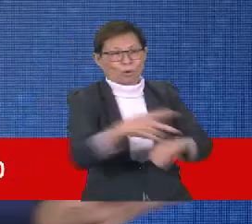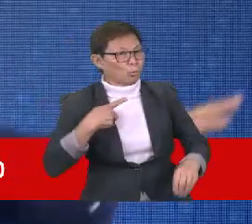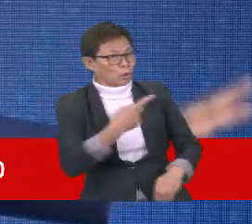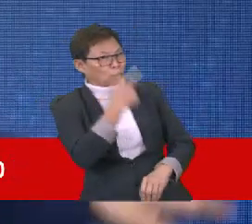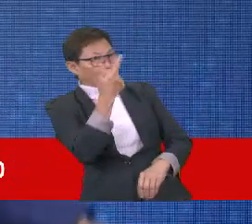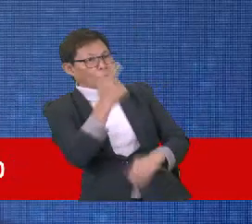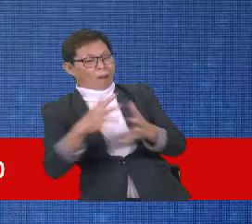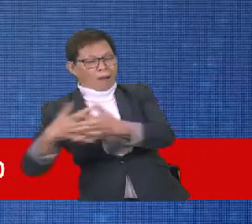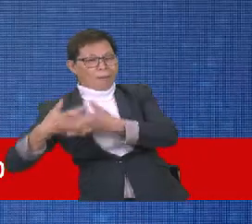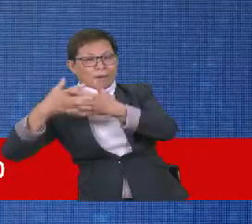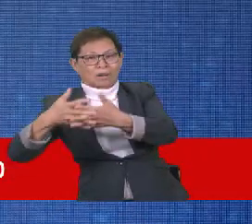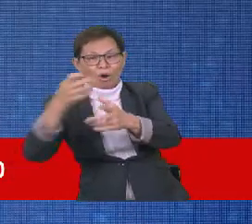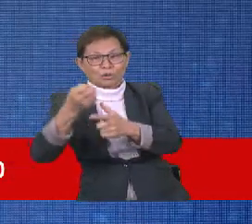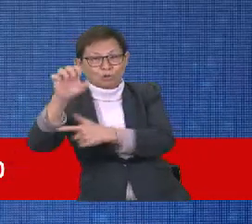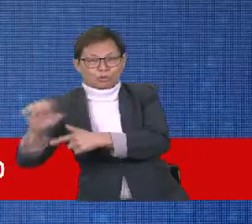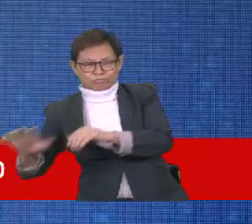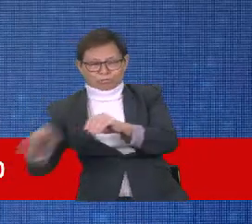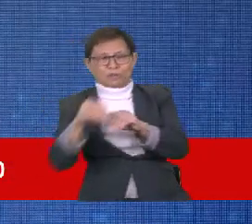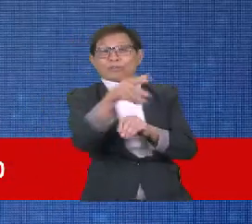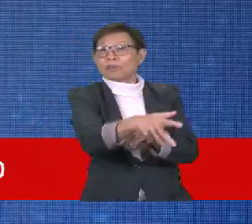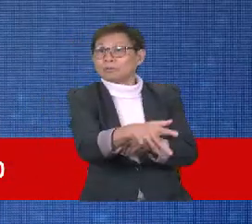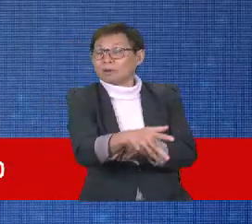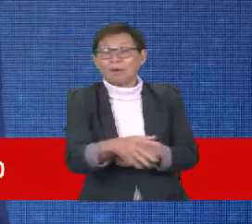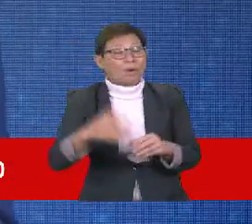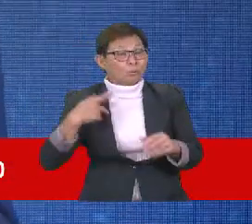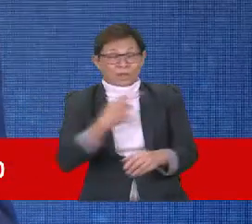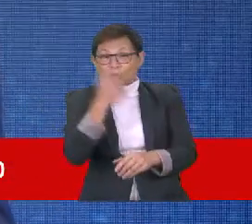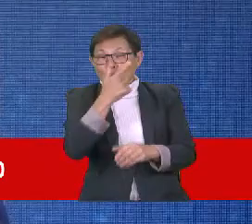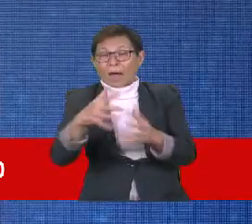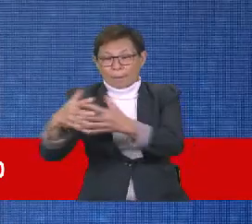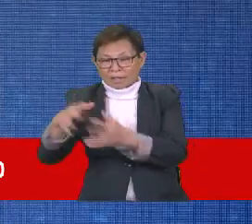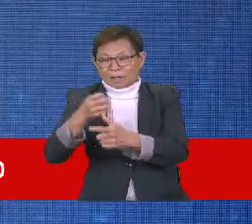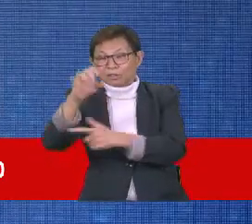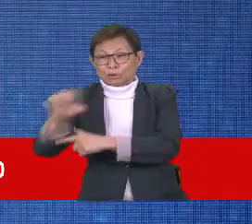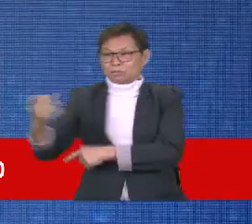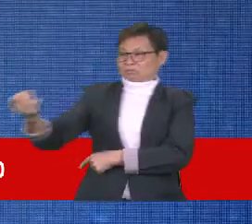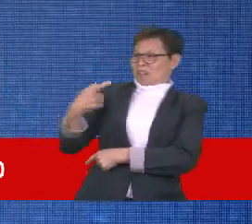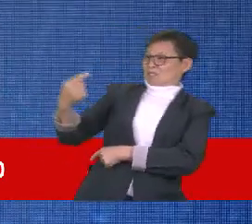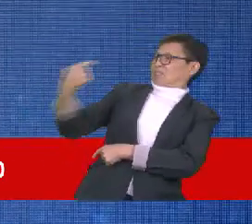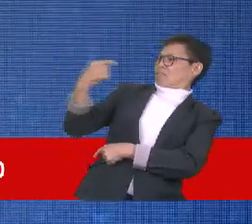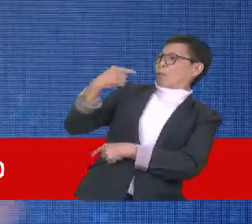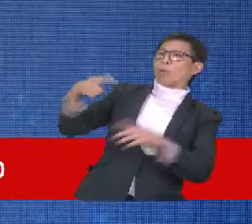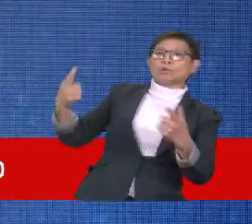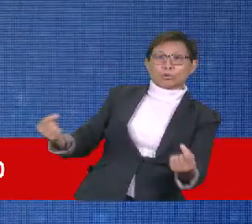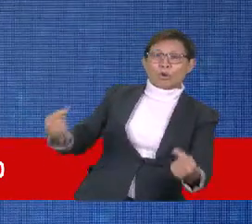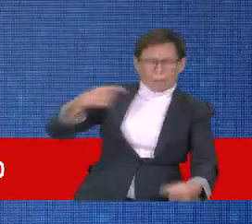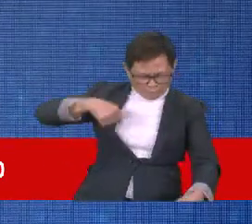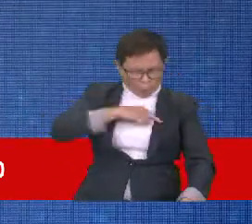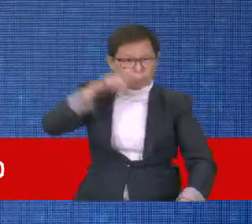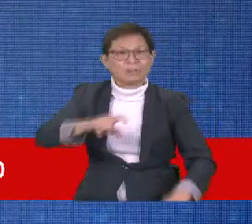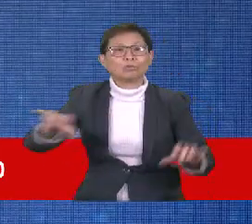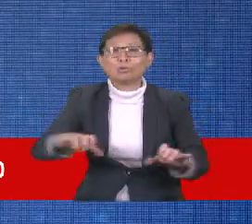States or Europe to tell us what to do. But we have to do